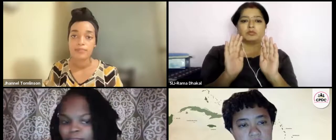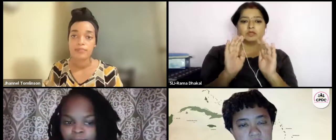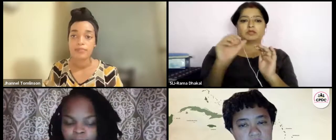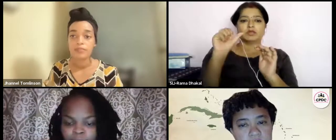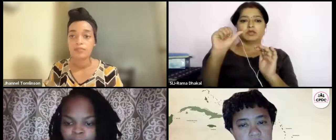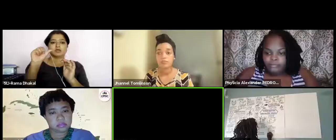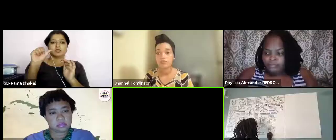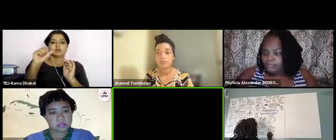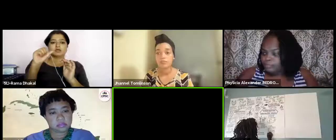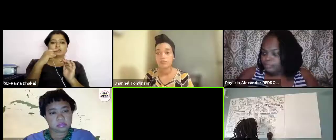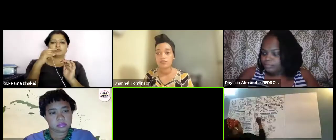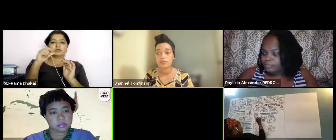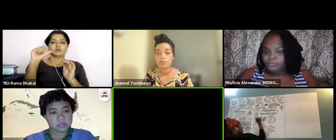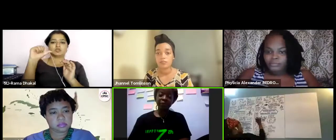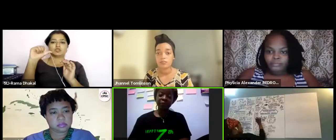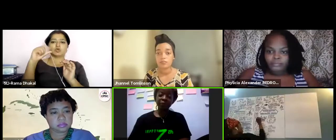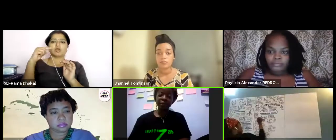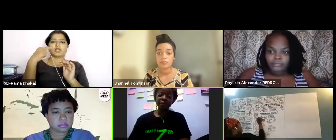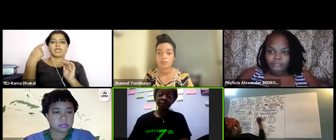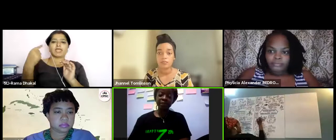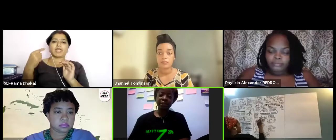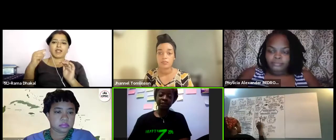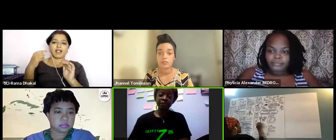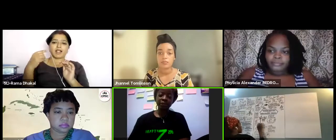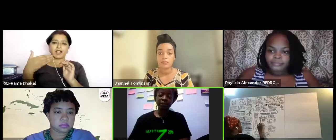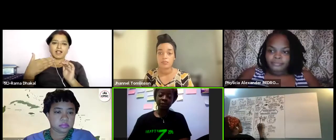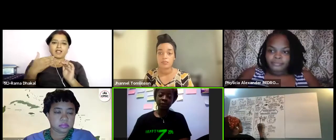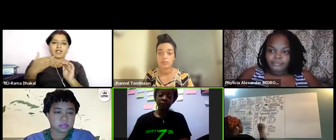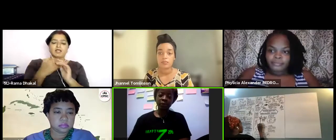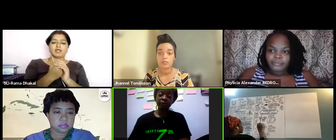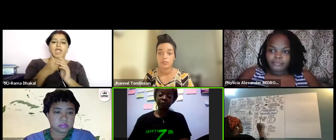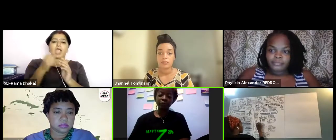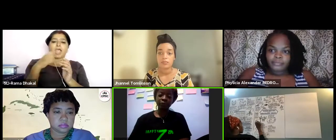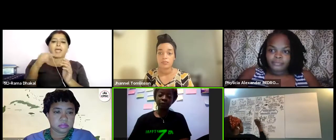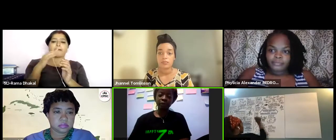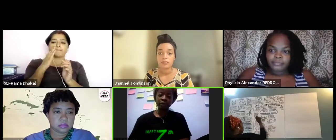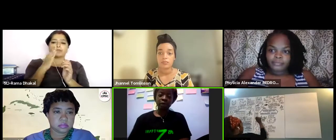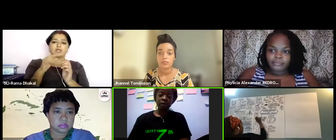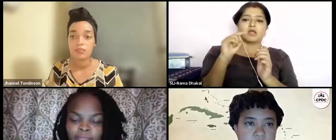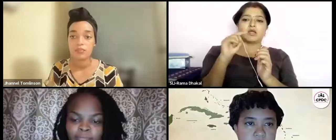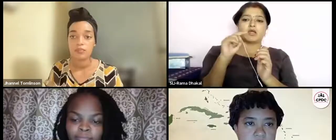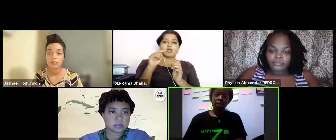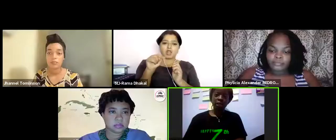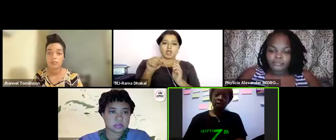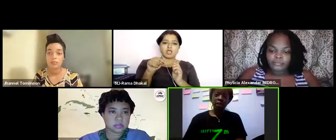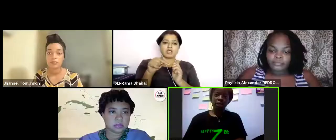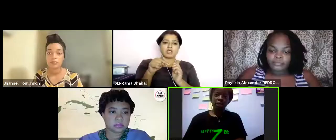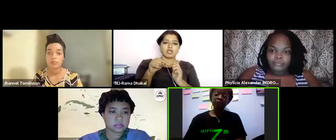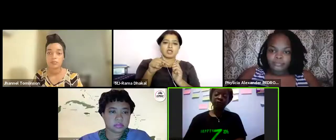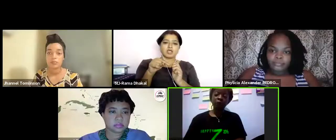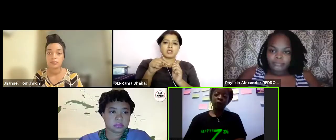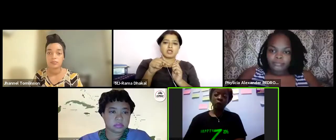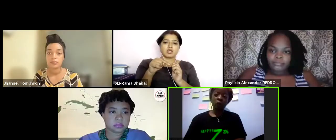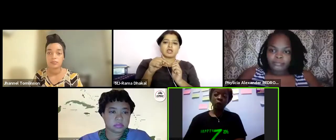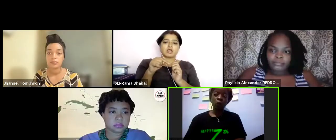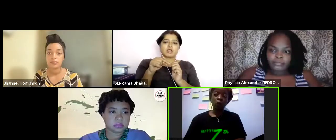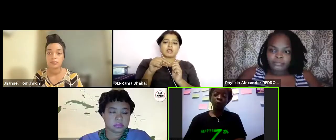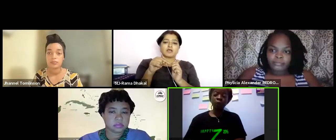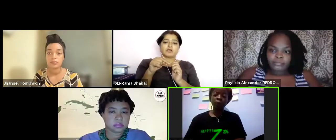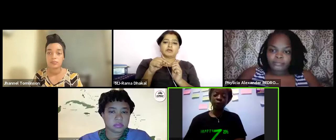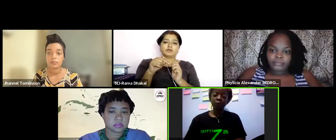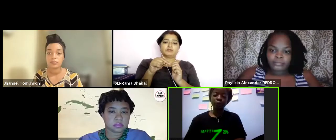based on the challenges that we experience in on the field, it's very important for